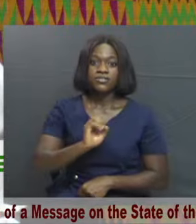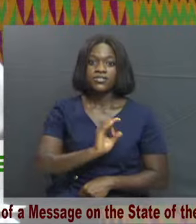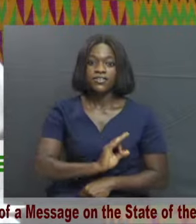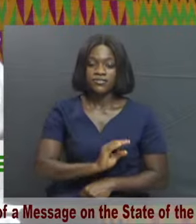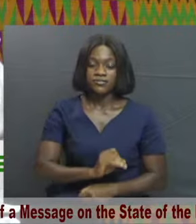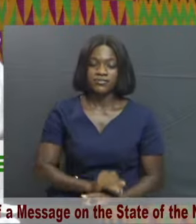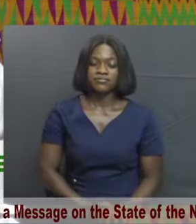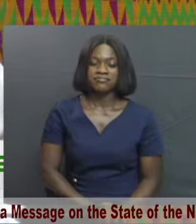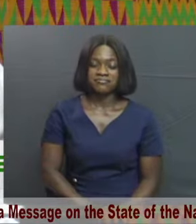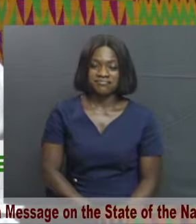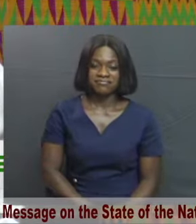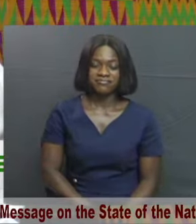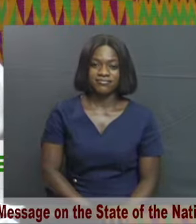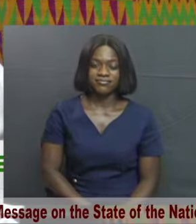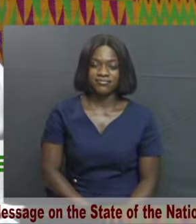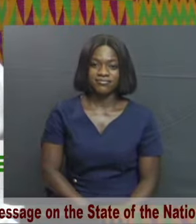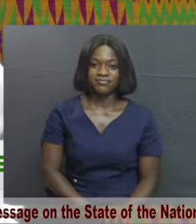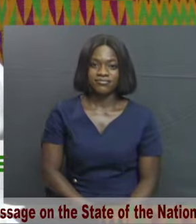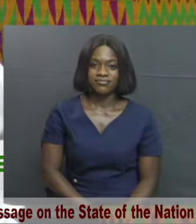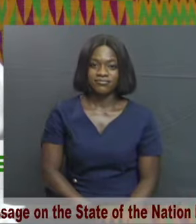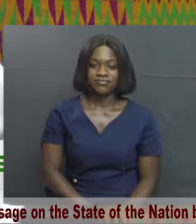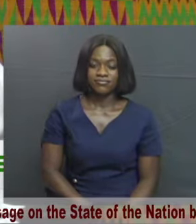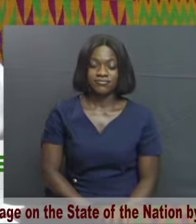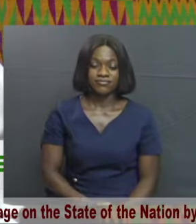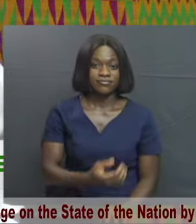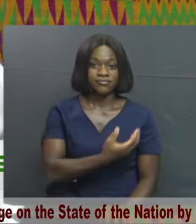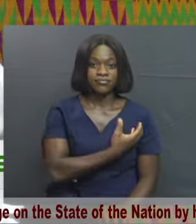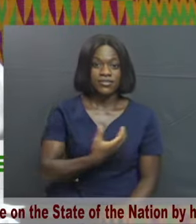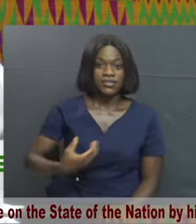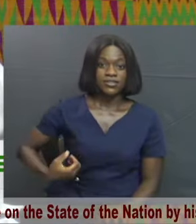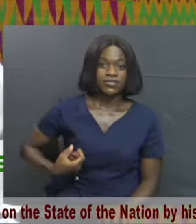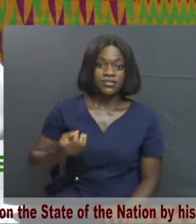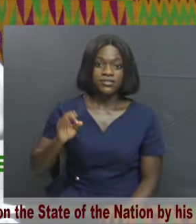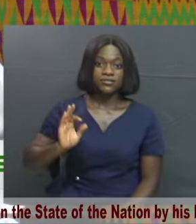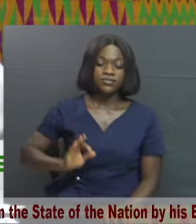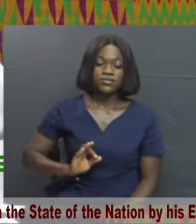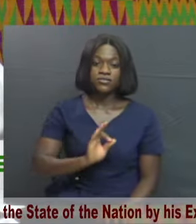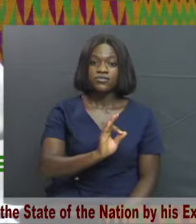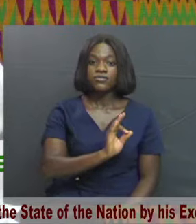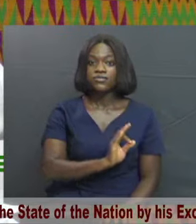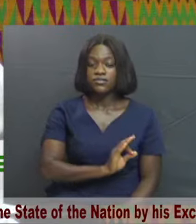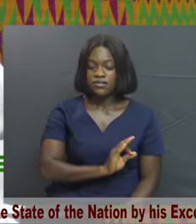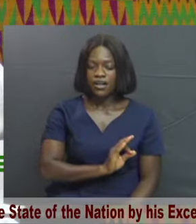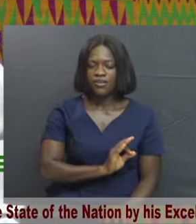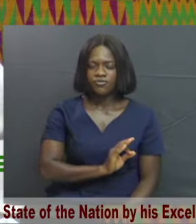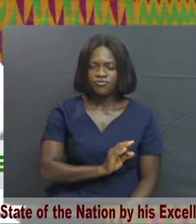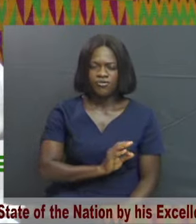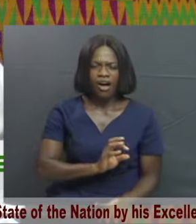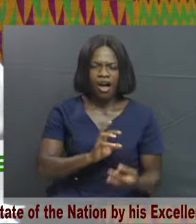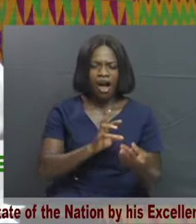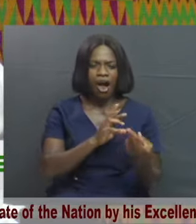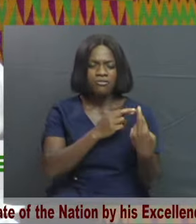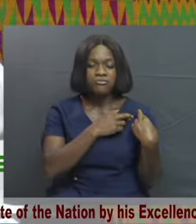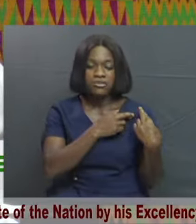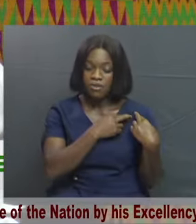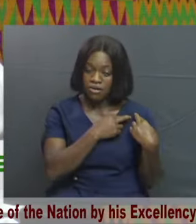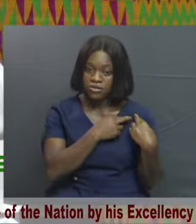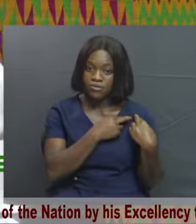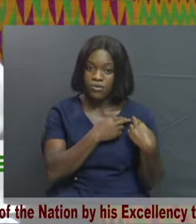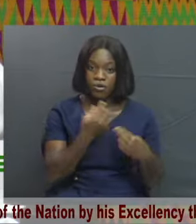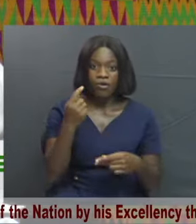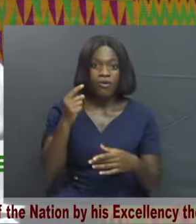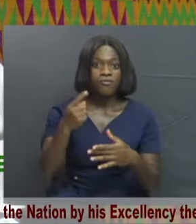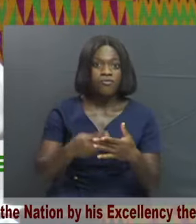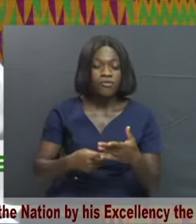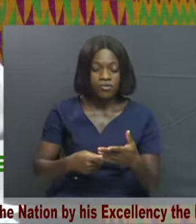staff the chief of staff as you all know is in charge of the